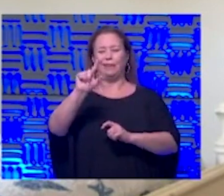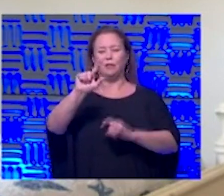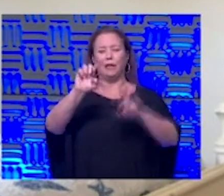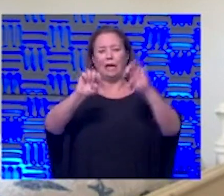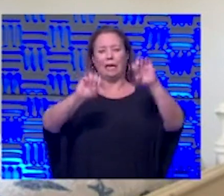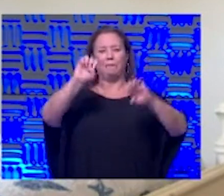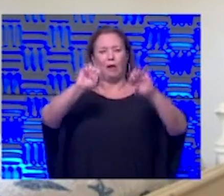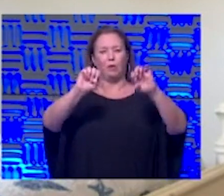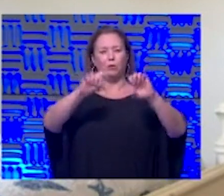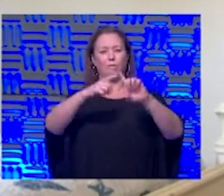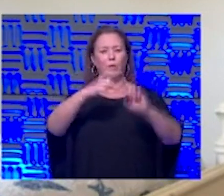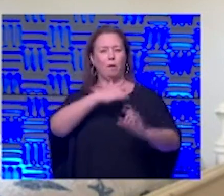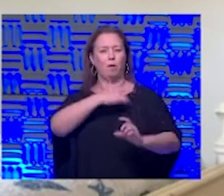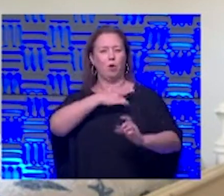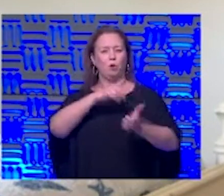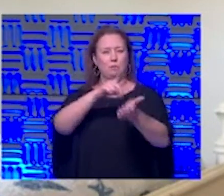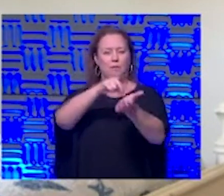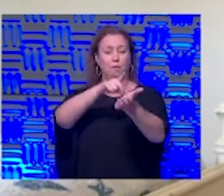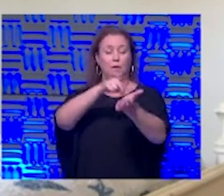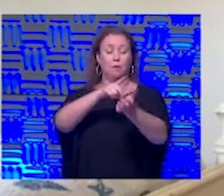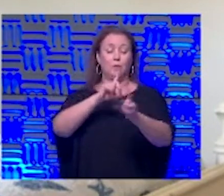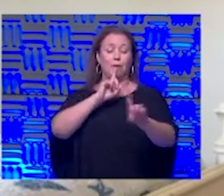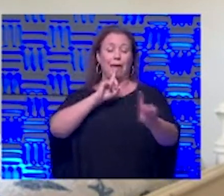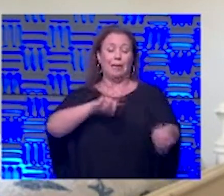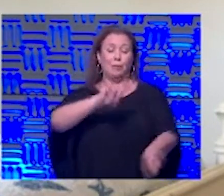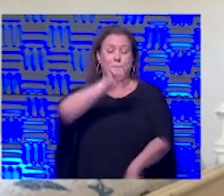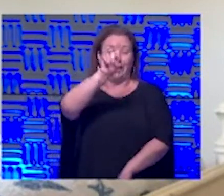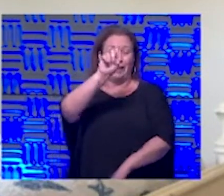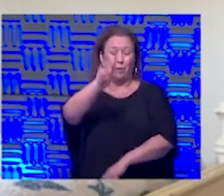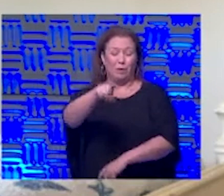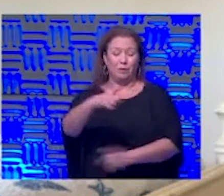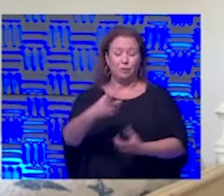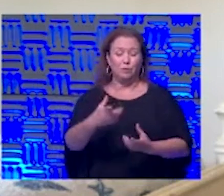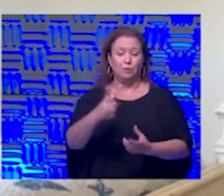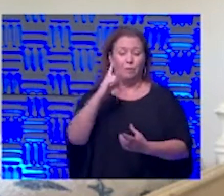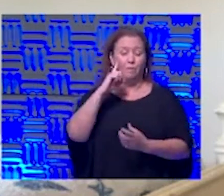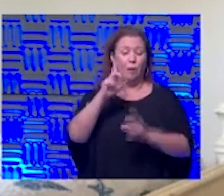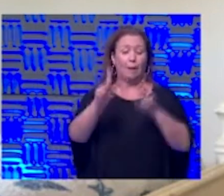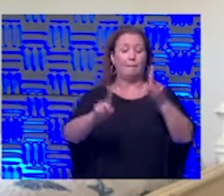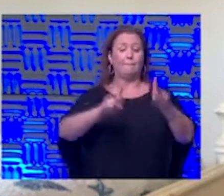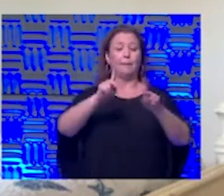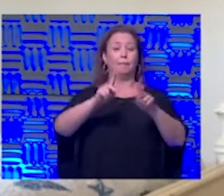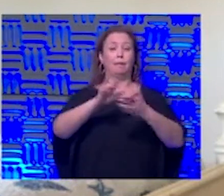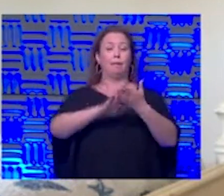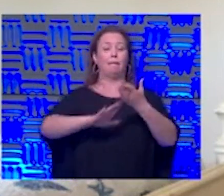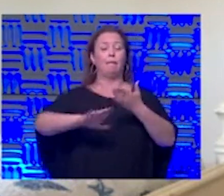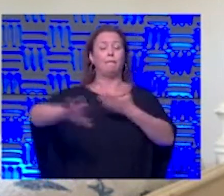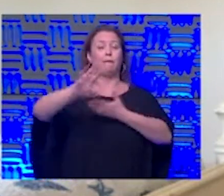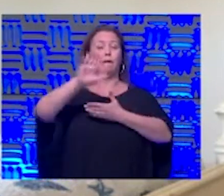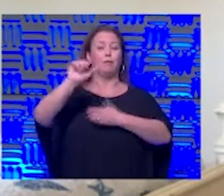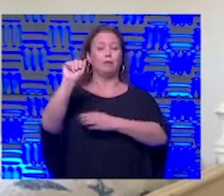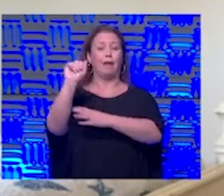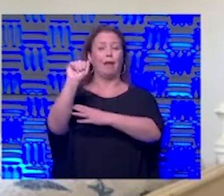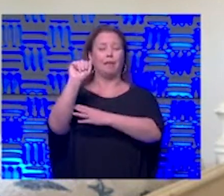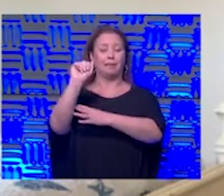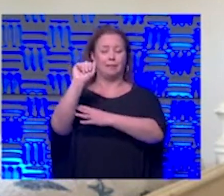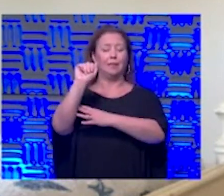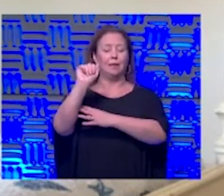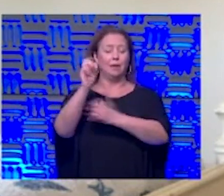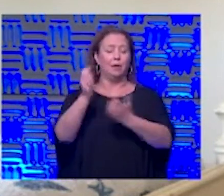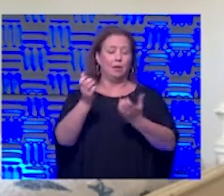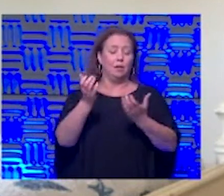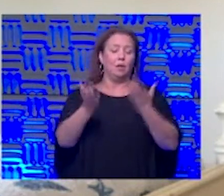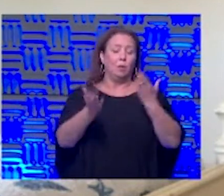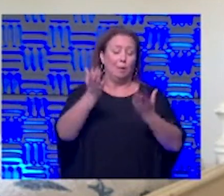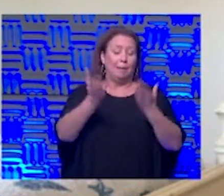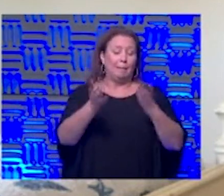So answering that specific question, again, for people like college athletes and stuff, that has been proposed. We may